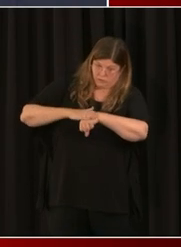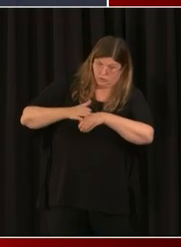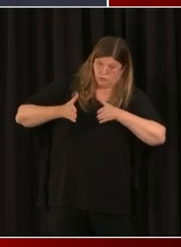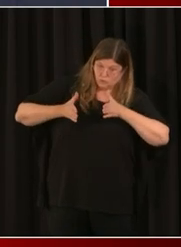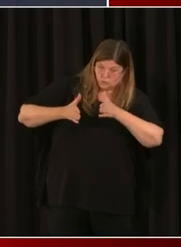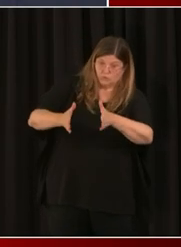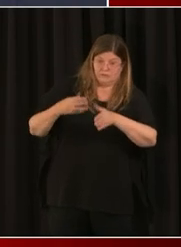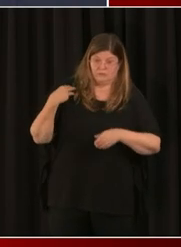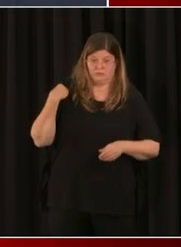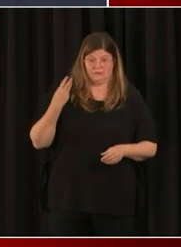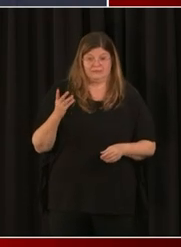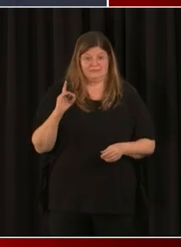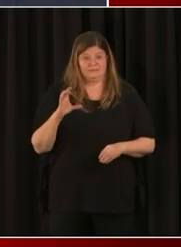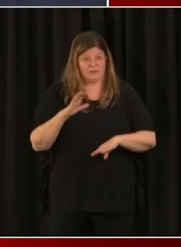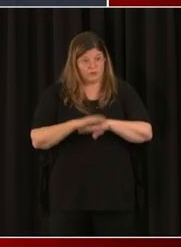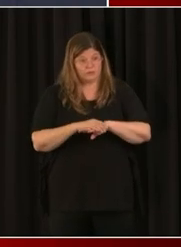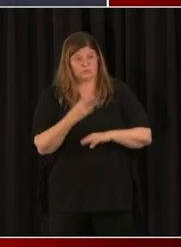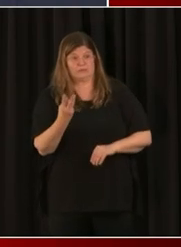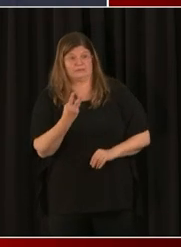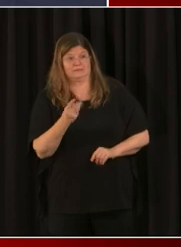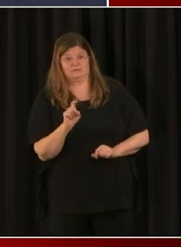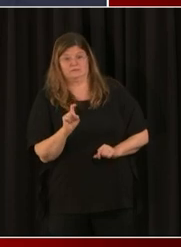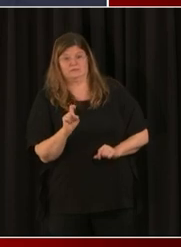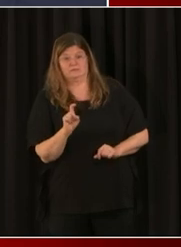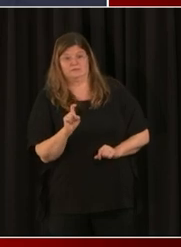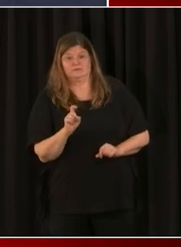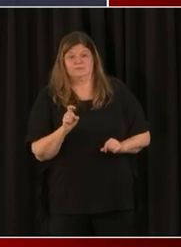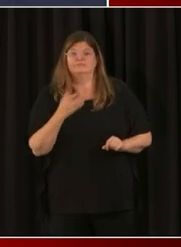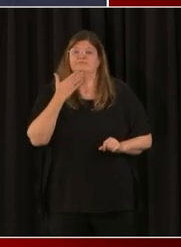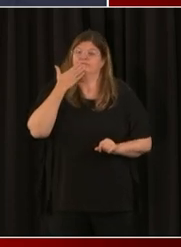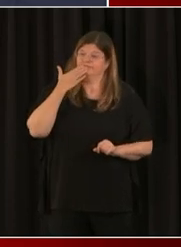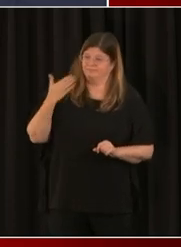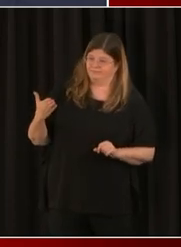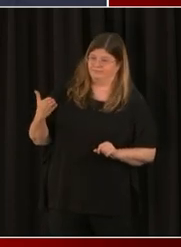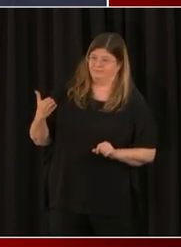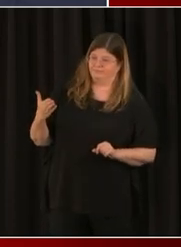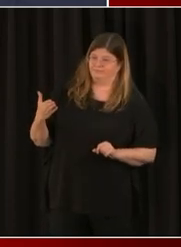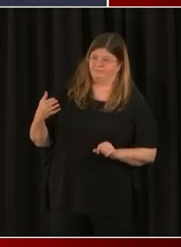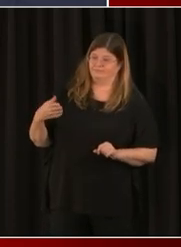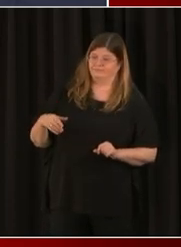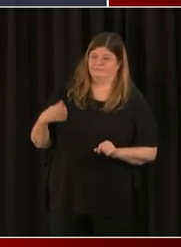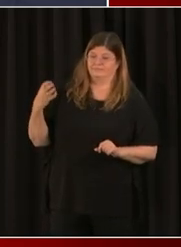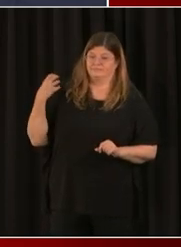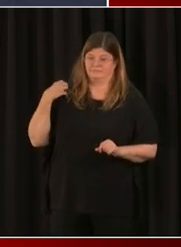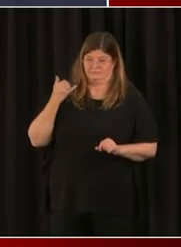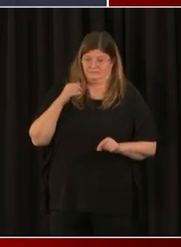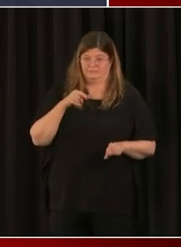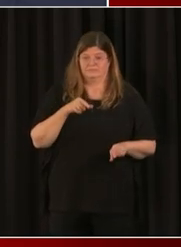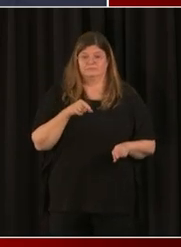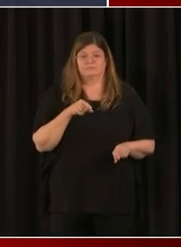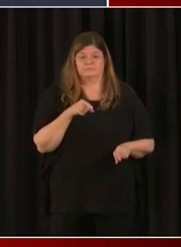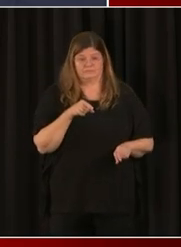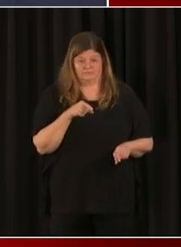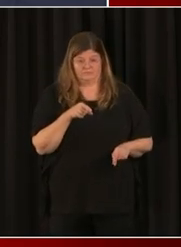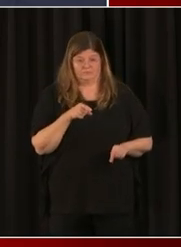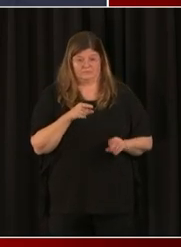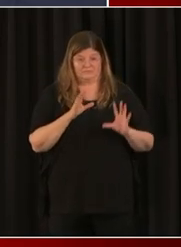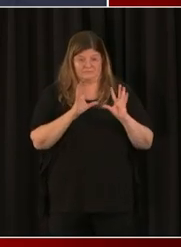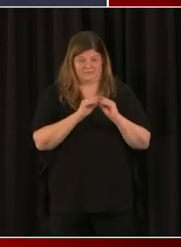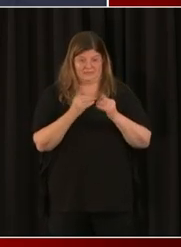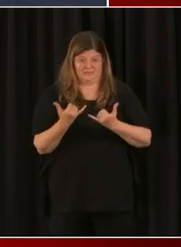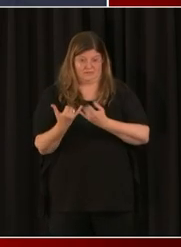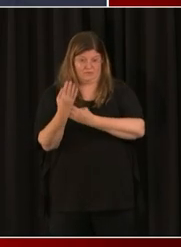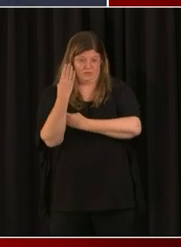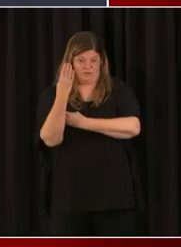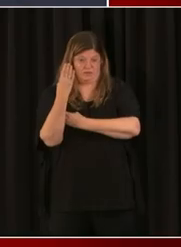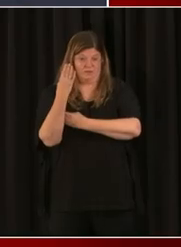of Washington Wednesday? Thank you And for the correct me, Chief, if I've misstated your briefing. Yeah, so a couple